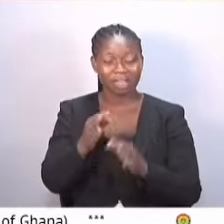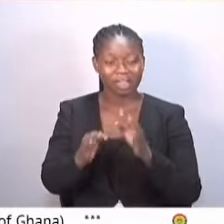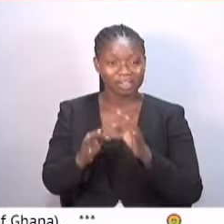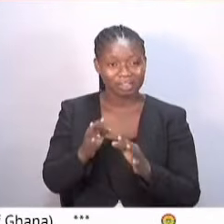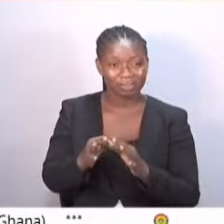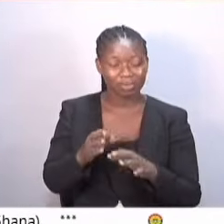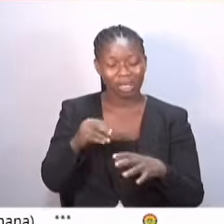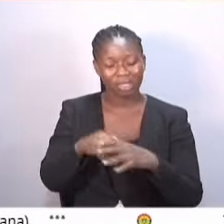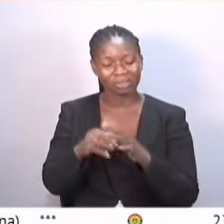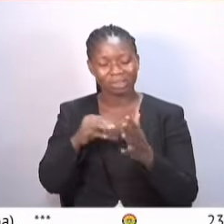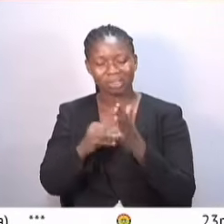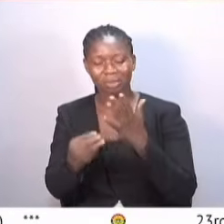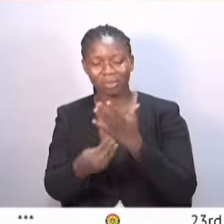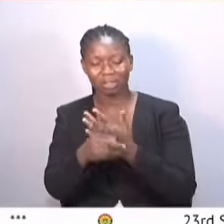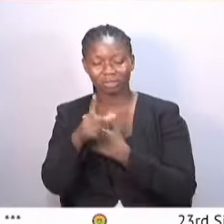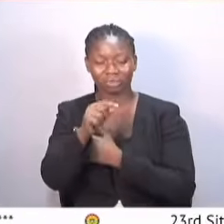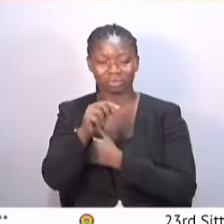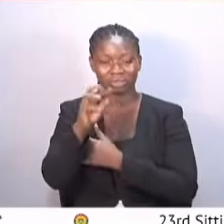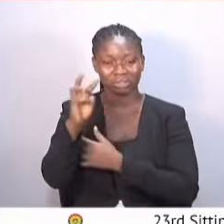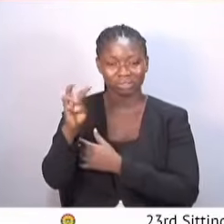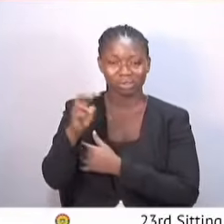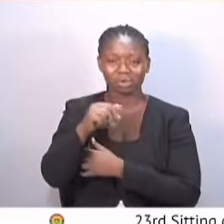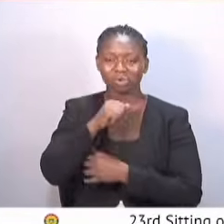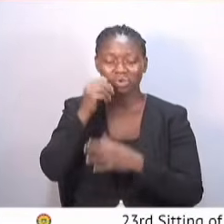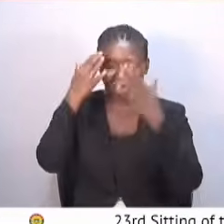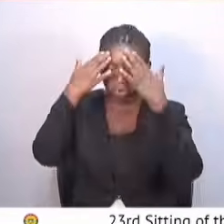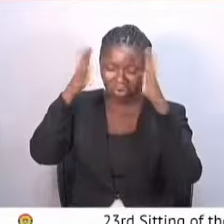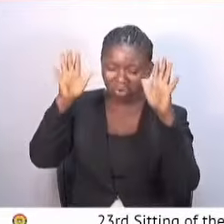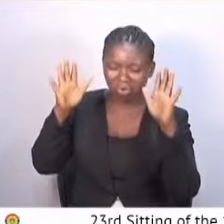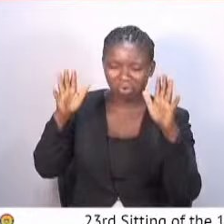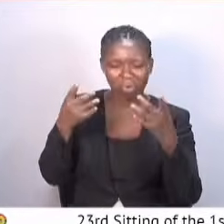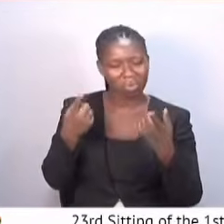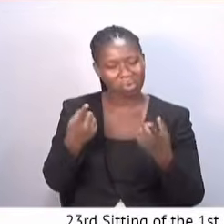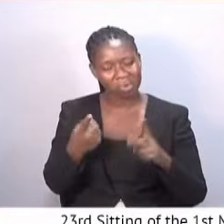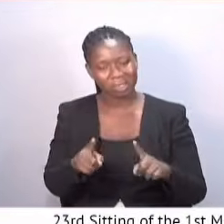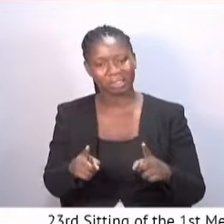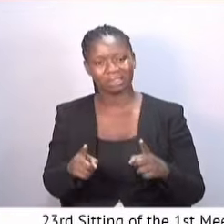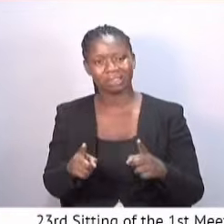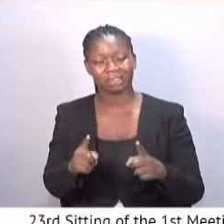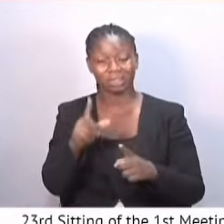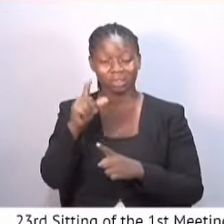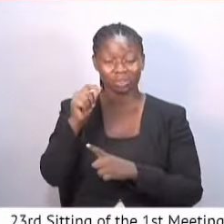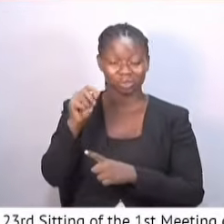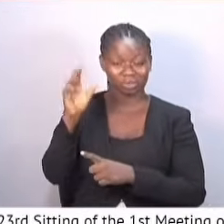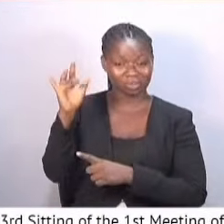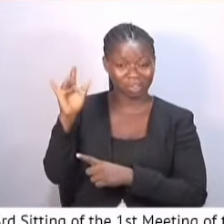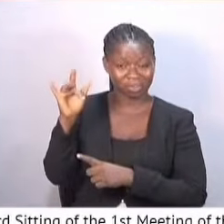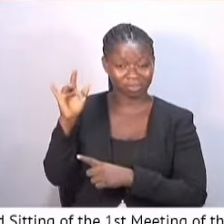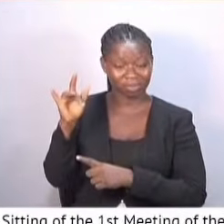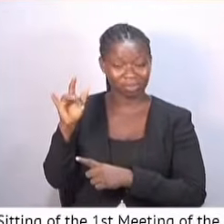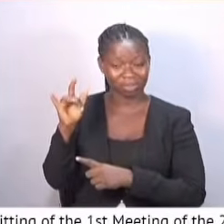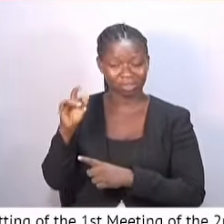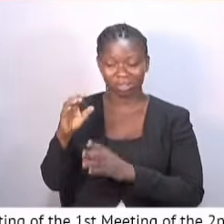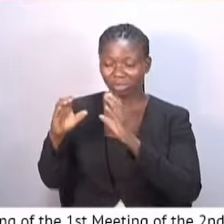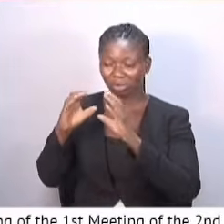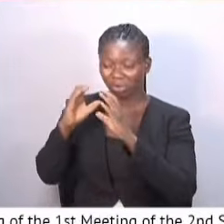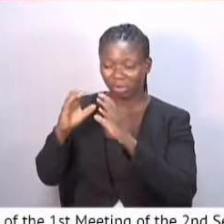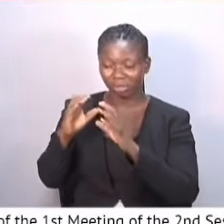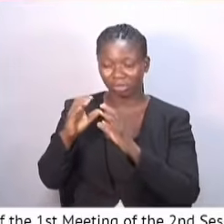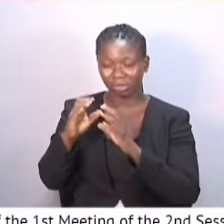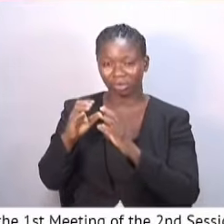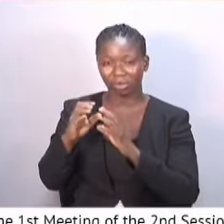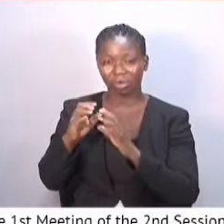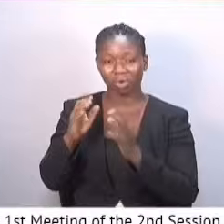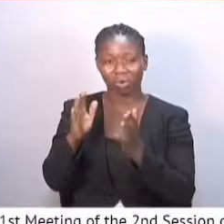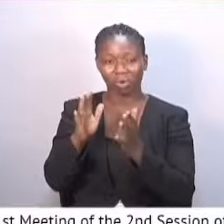if we are in March 2026, we don't know exactly when in 2025 the communication went to